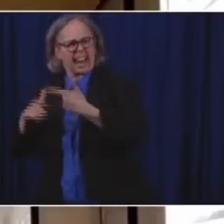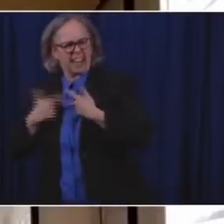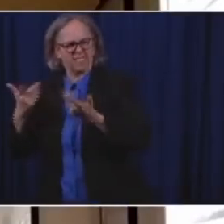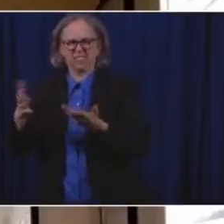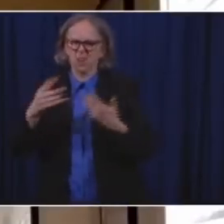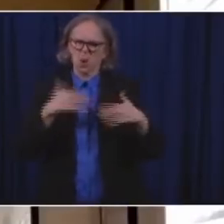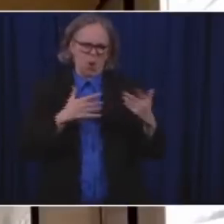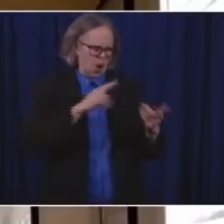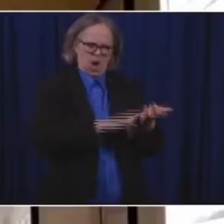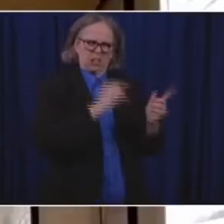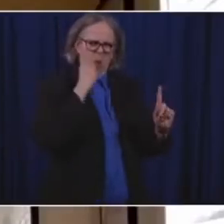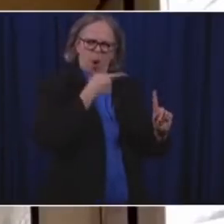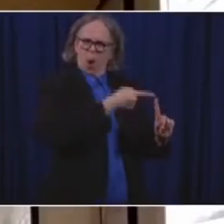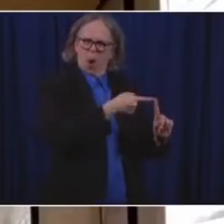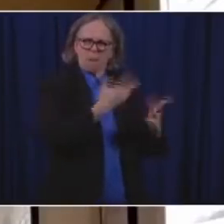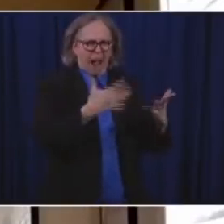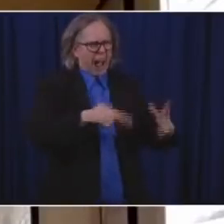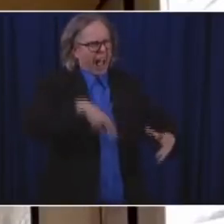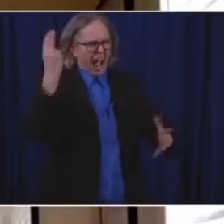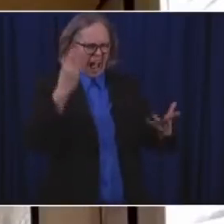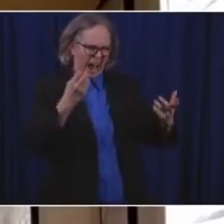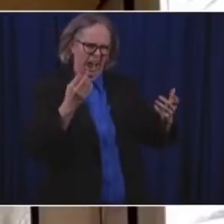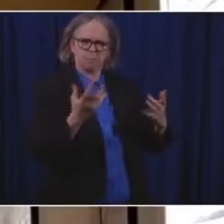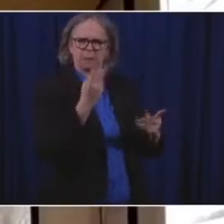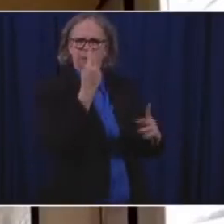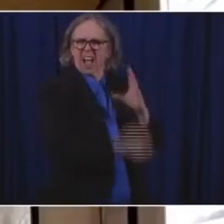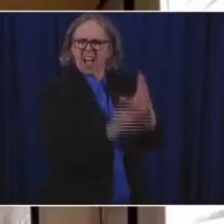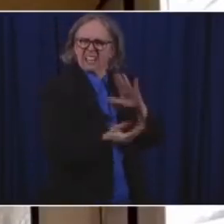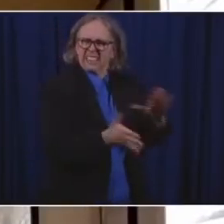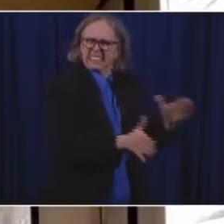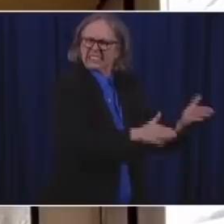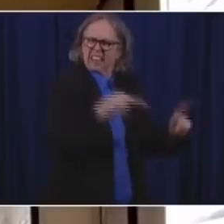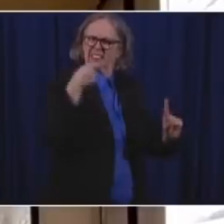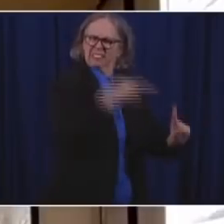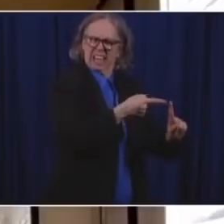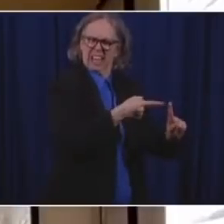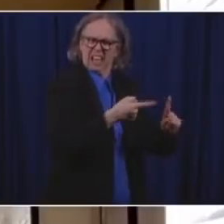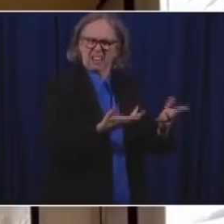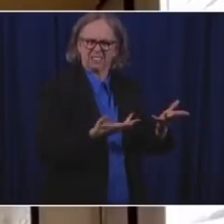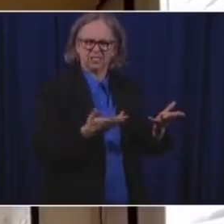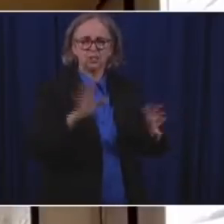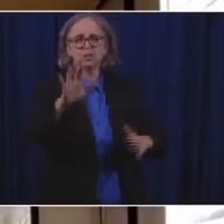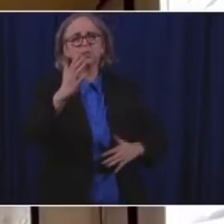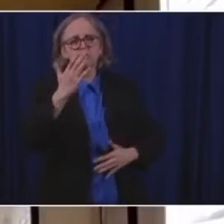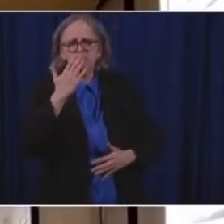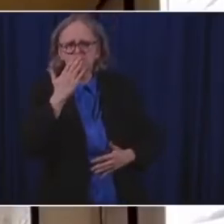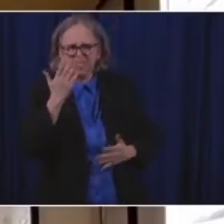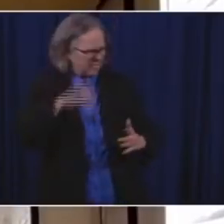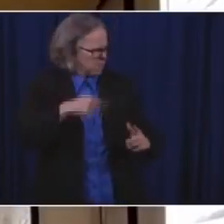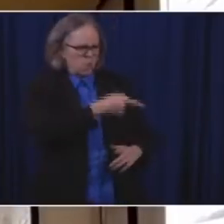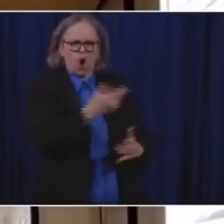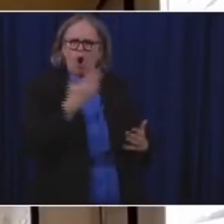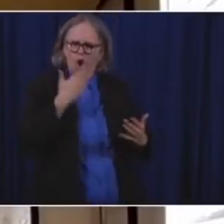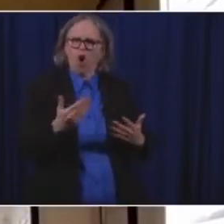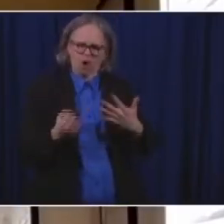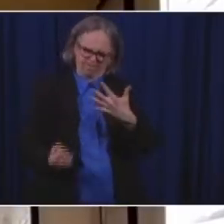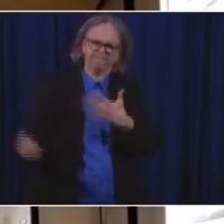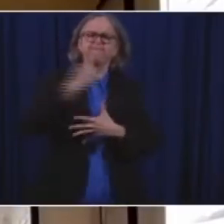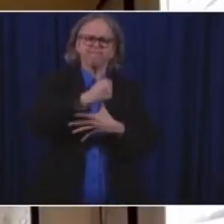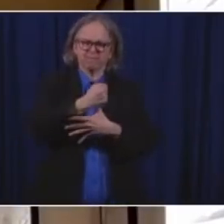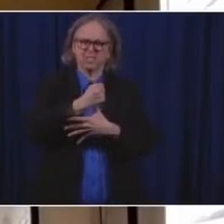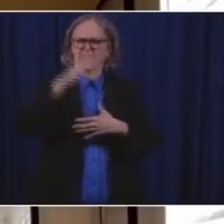mortality. So there's a very good reason that was prioritized at the top of the